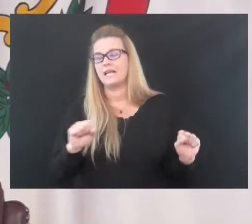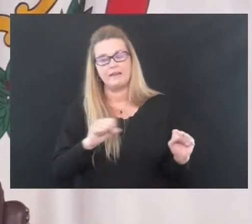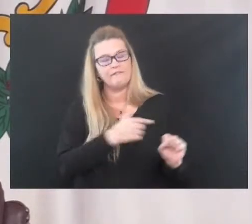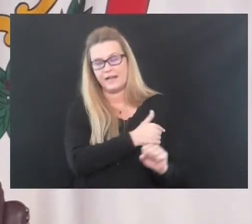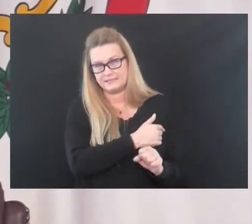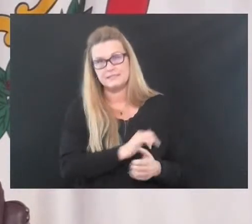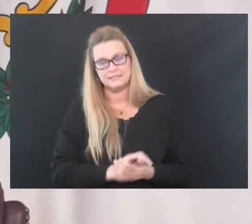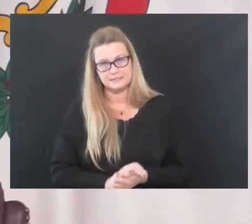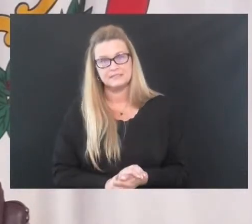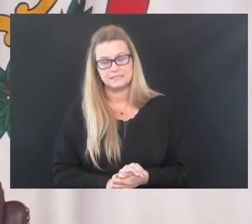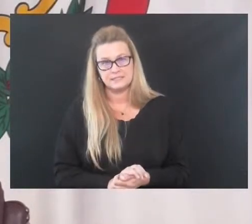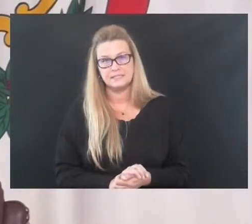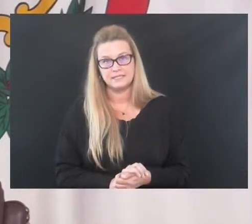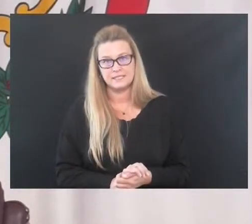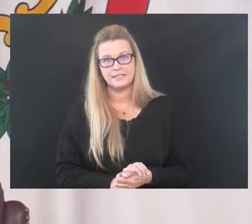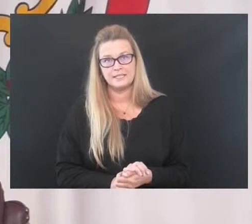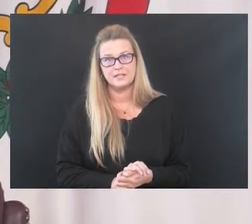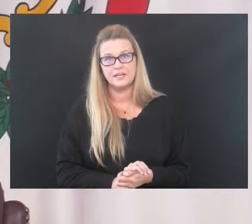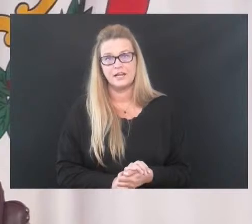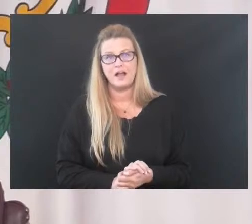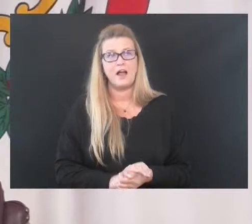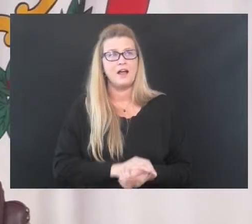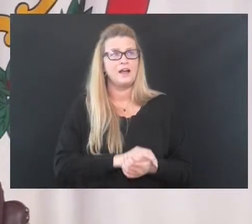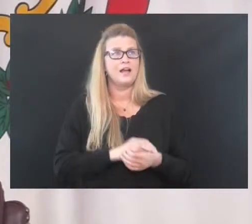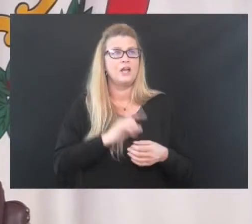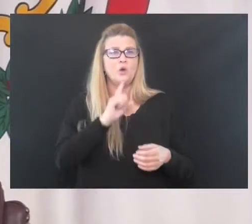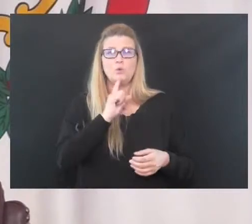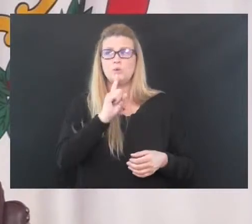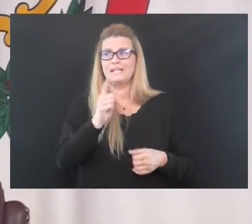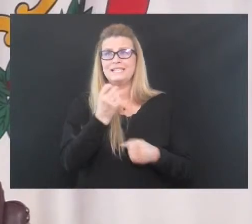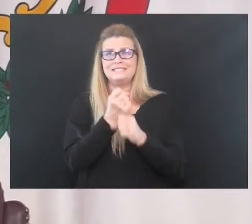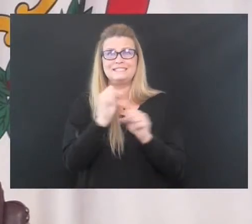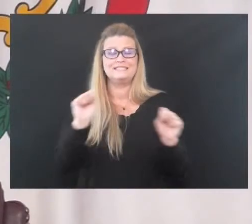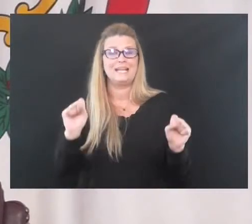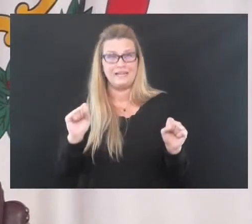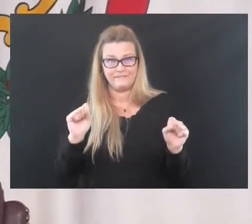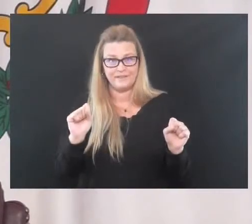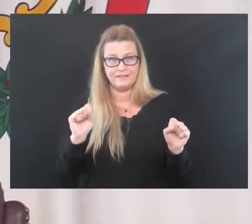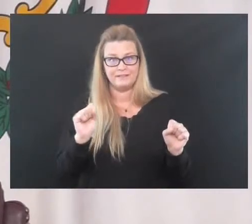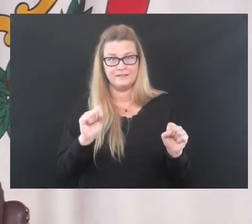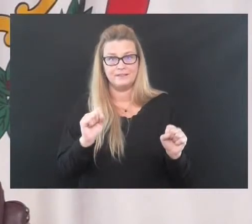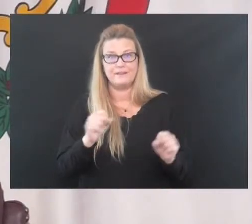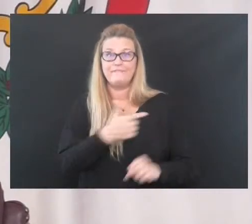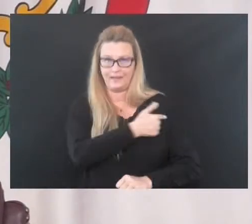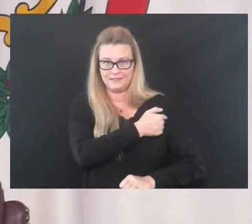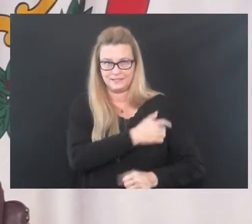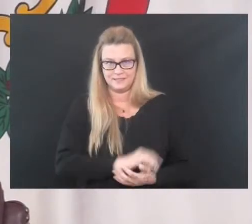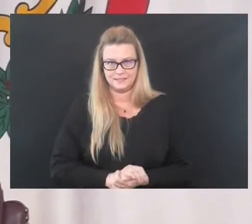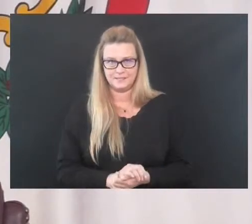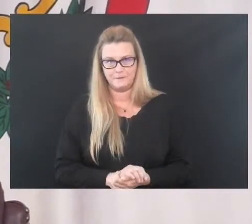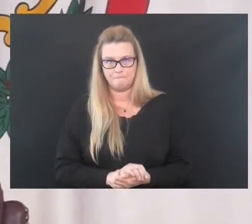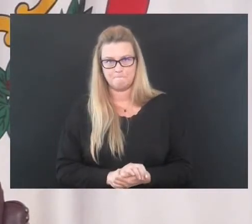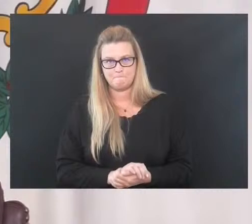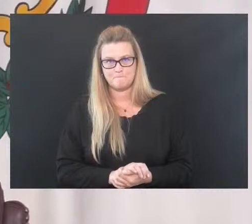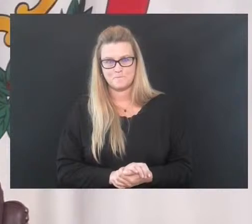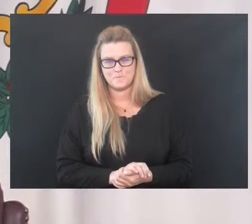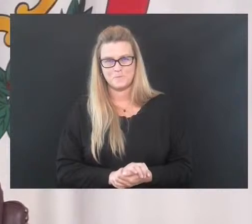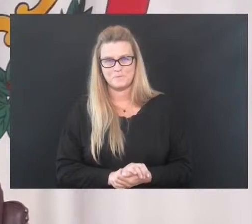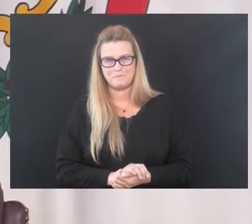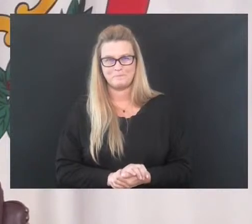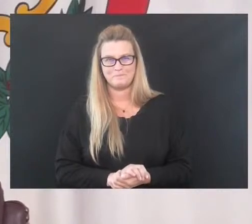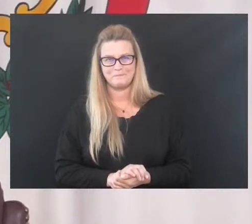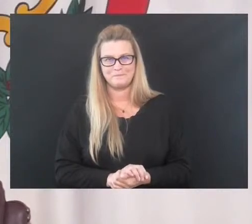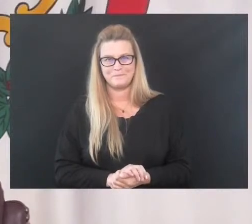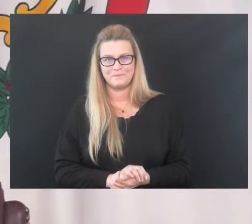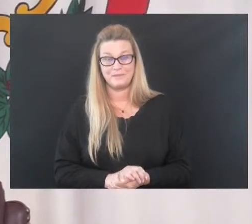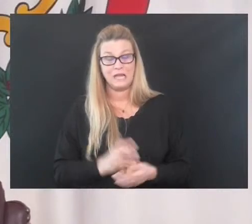belief. They're safe in every way beyond absolute belief. They're also going to tell you, and I'm speaking